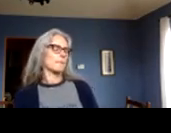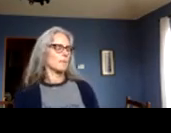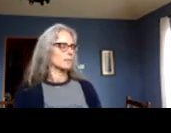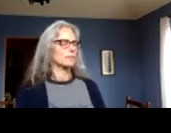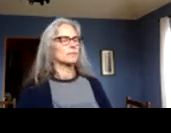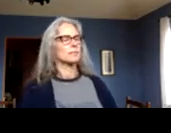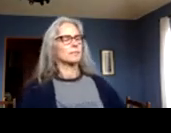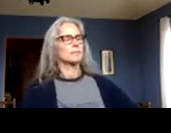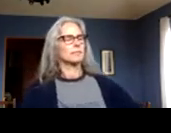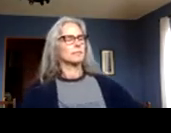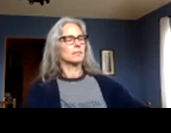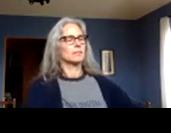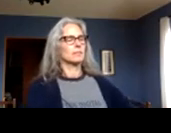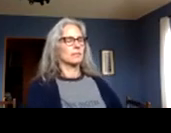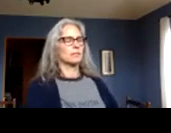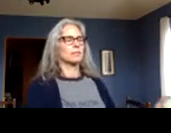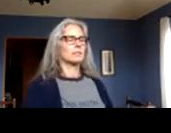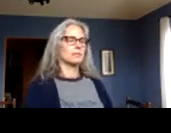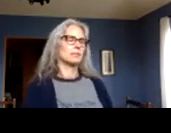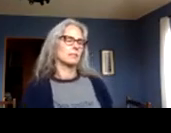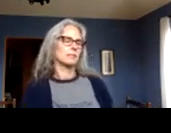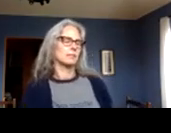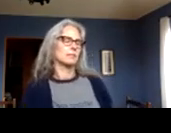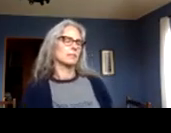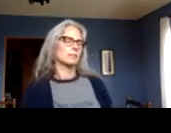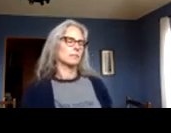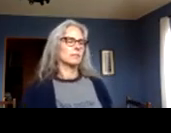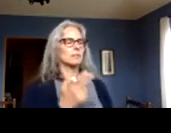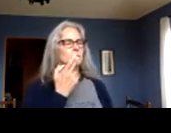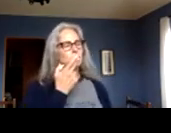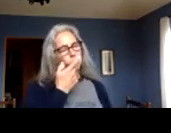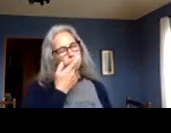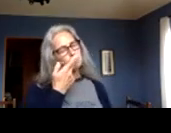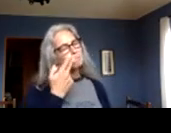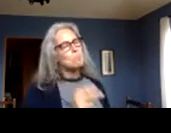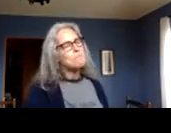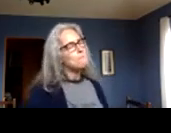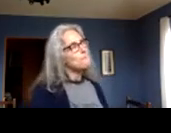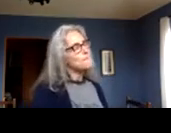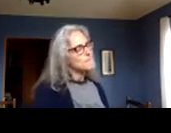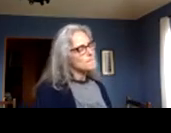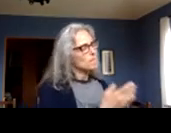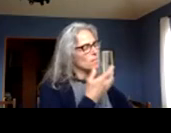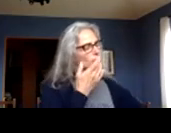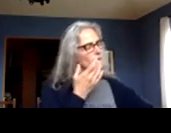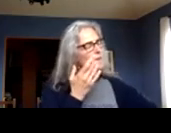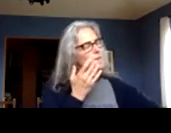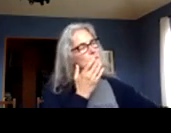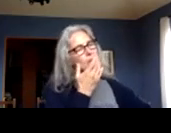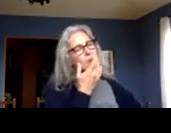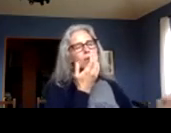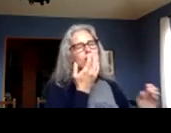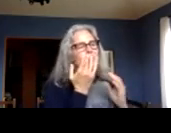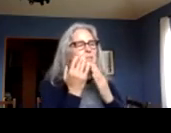is just to give stuff. There's no opportunity, there's no spot in the material for students to give something back to you. So we see material used